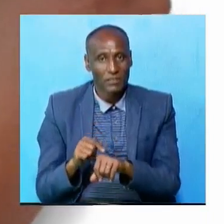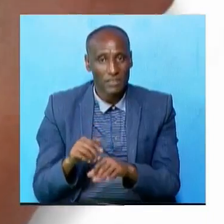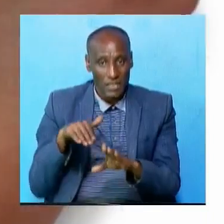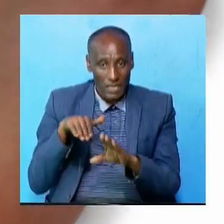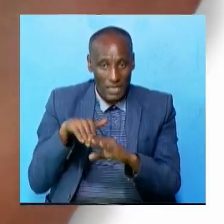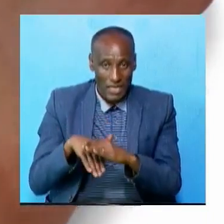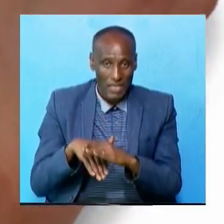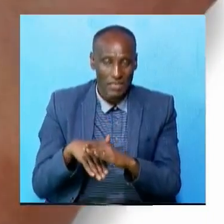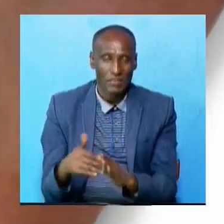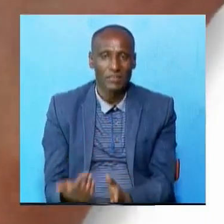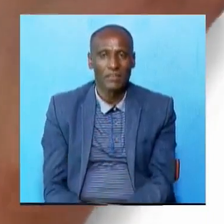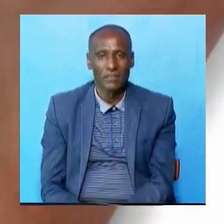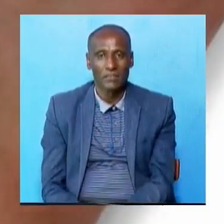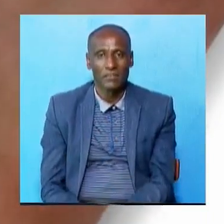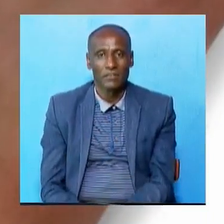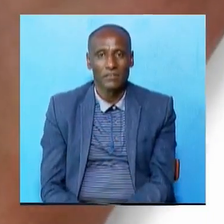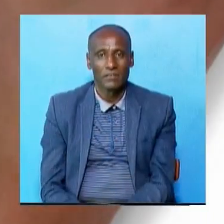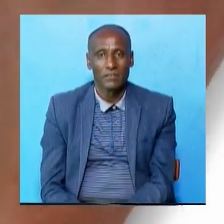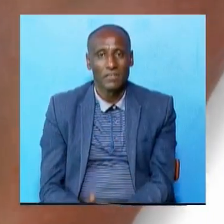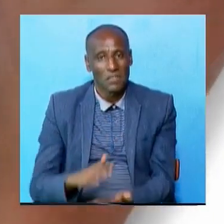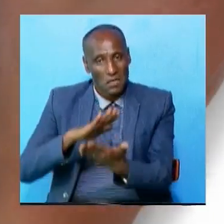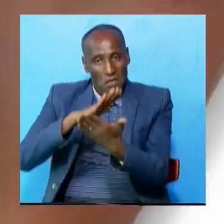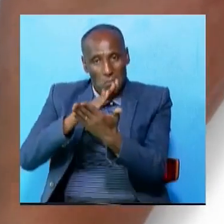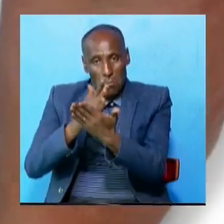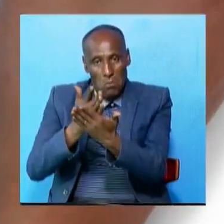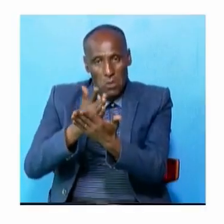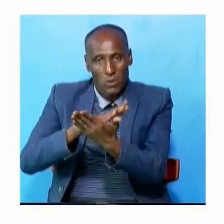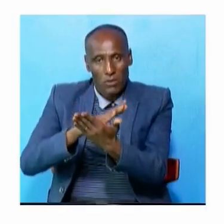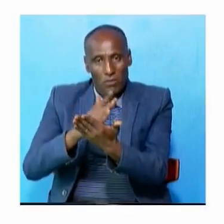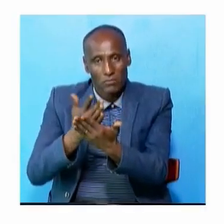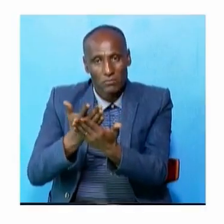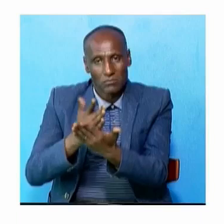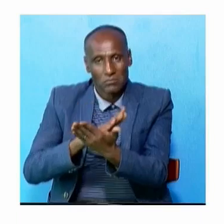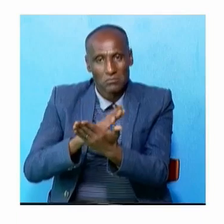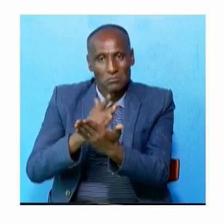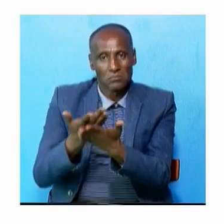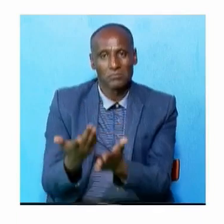in the middle.